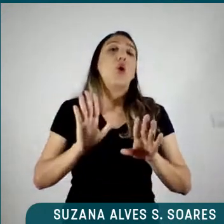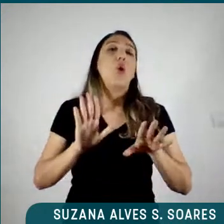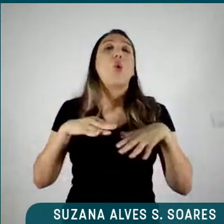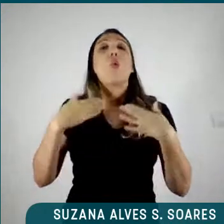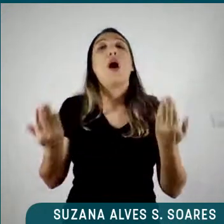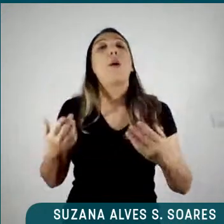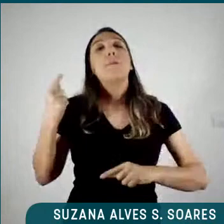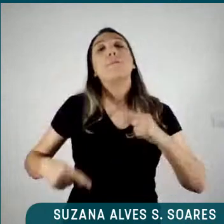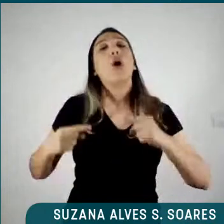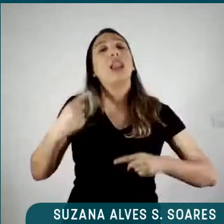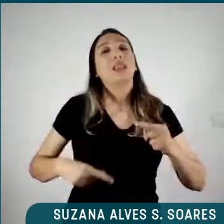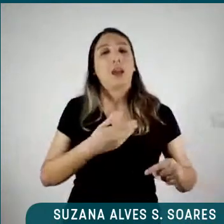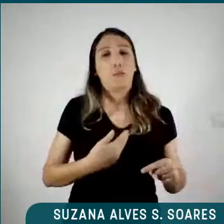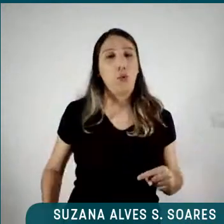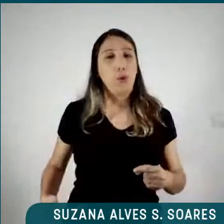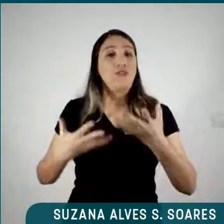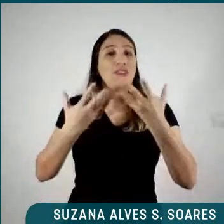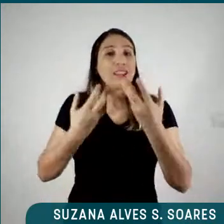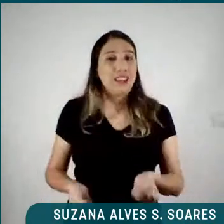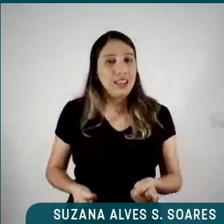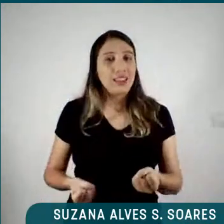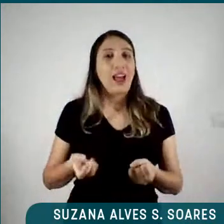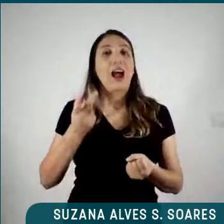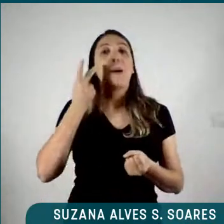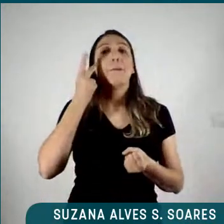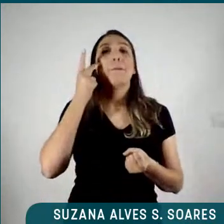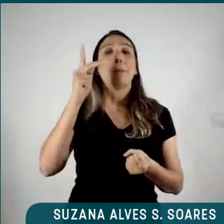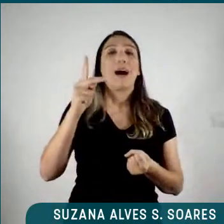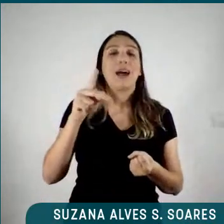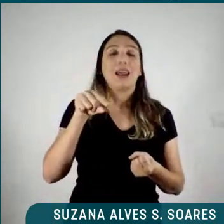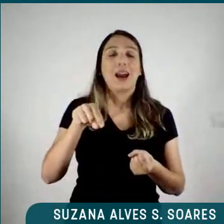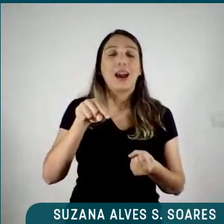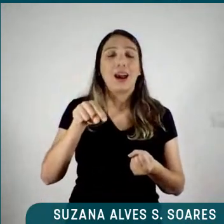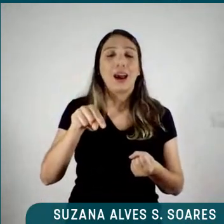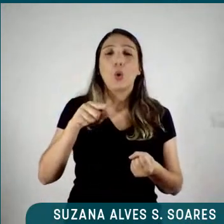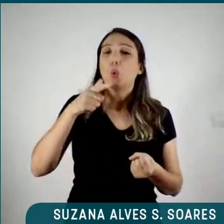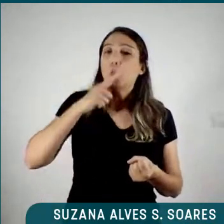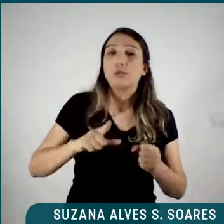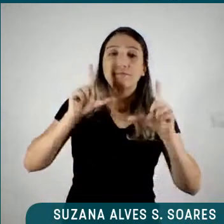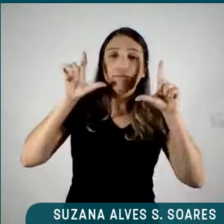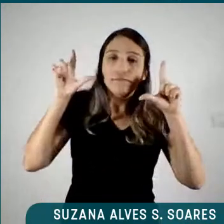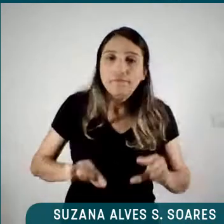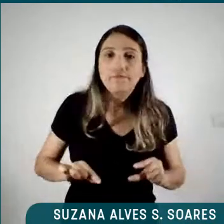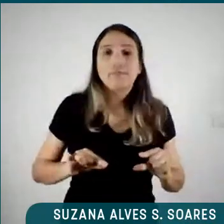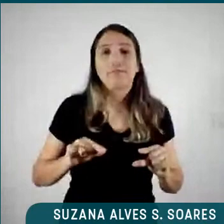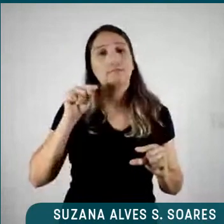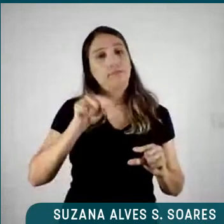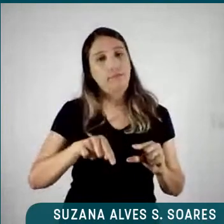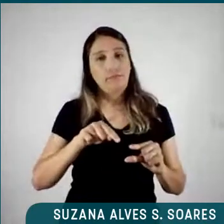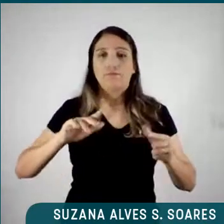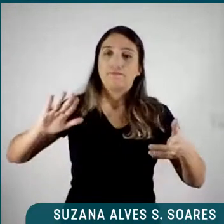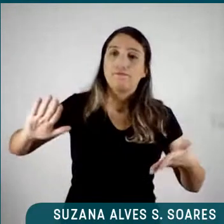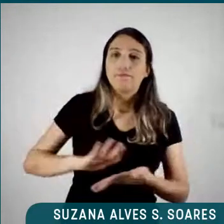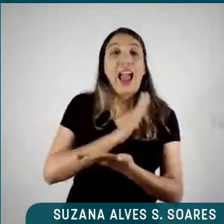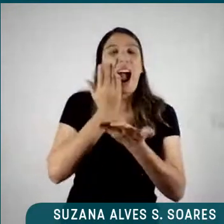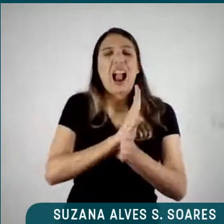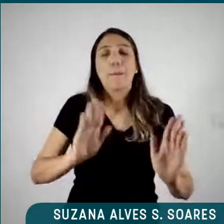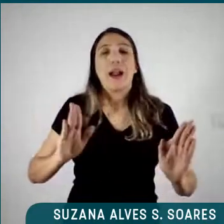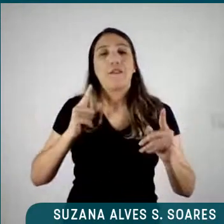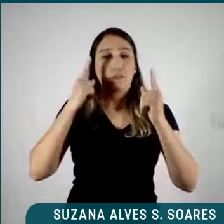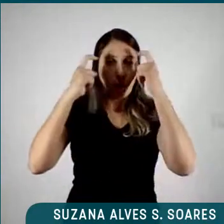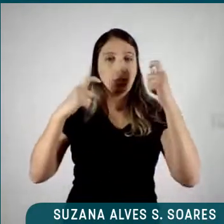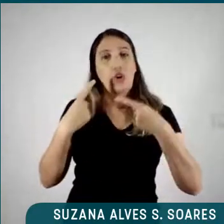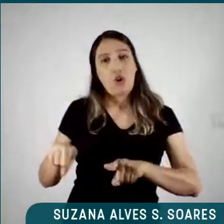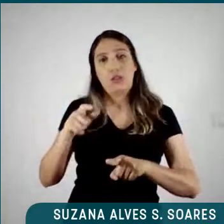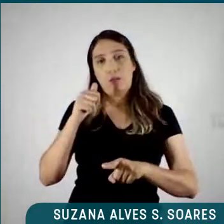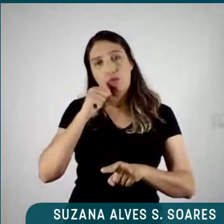the violence against women. And but then we have a problem with this one because they